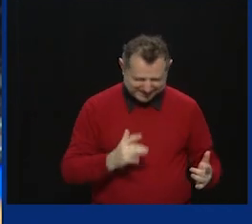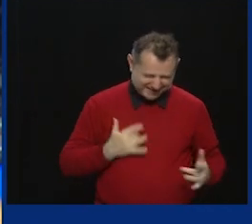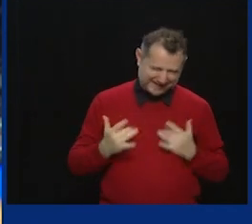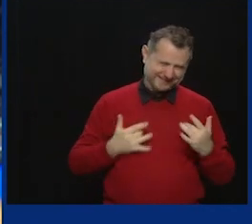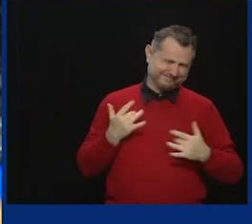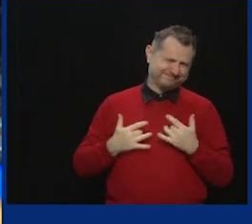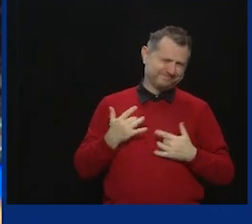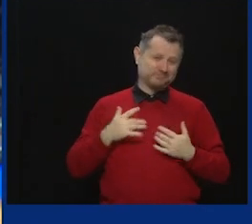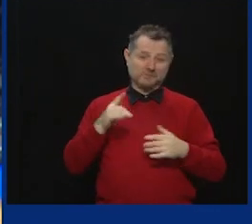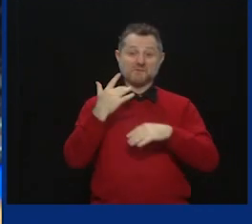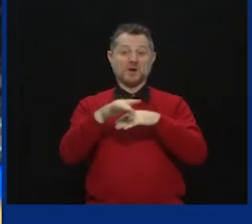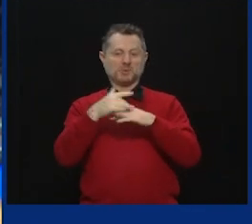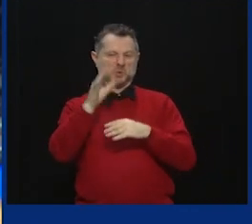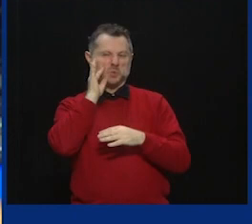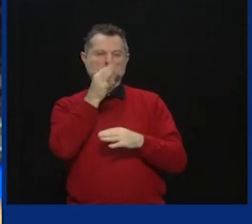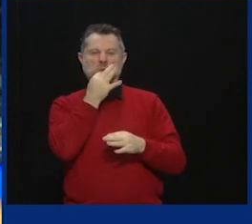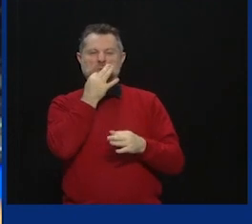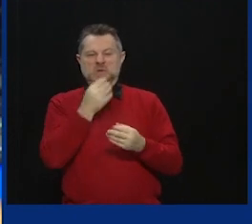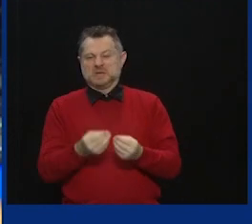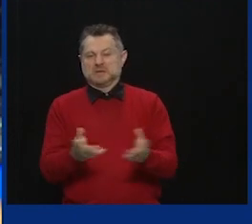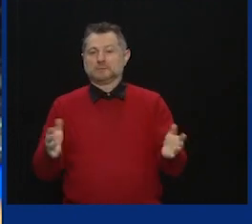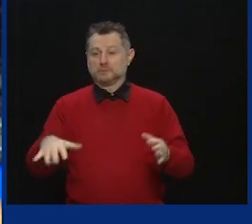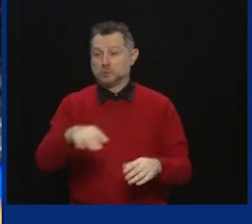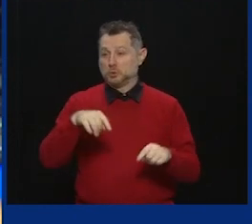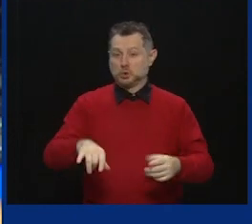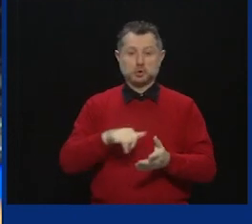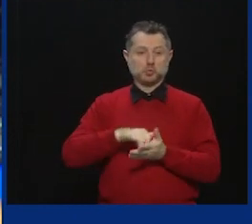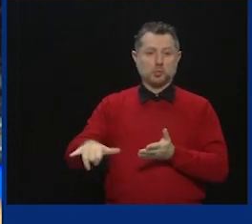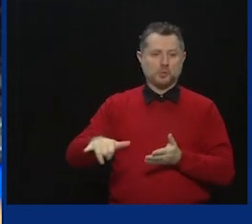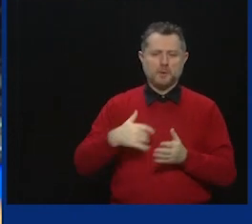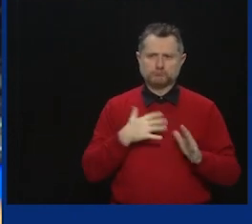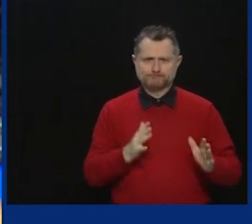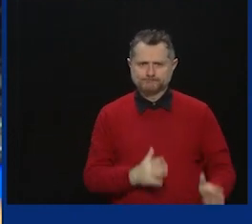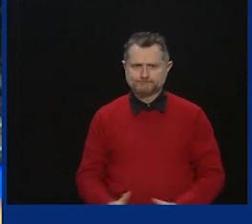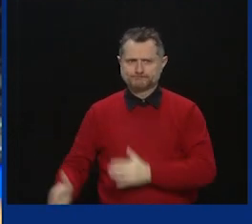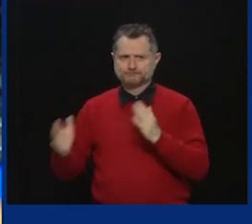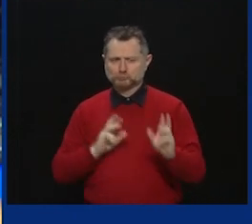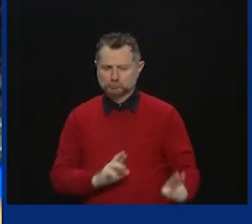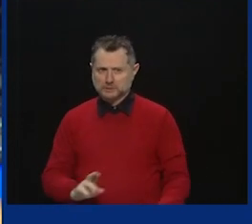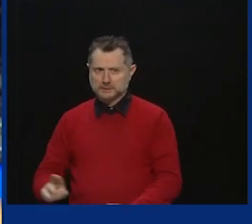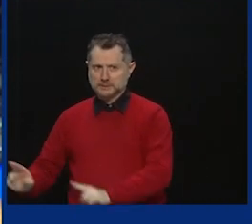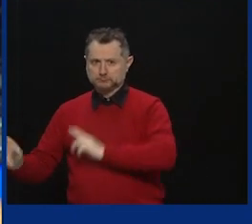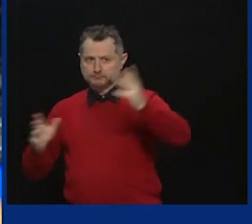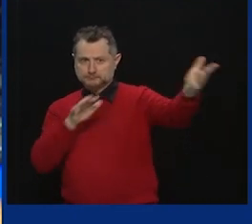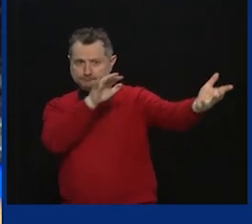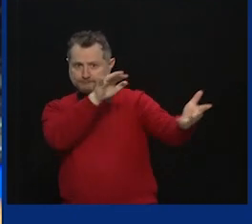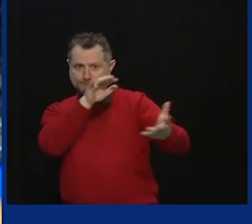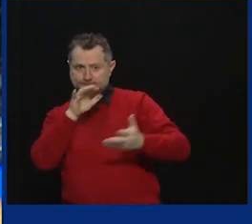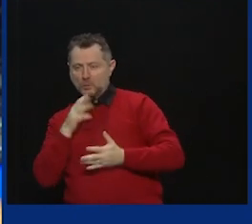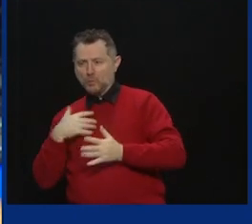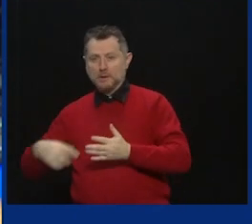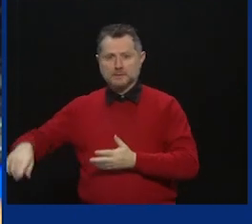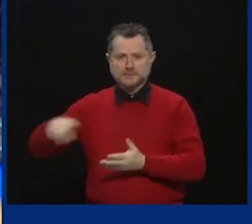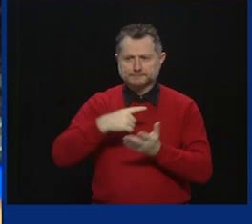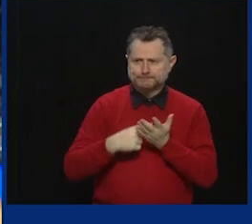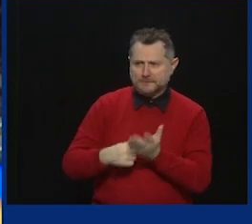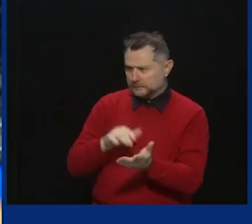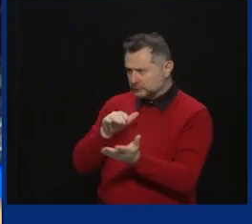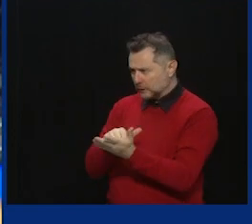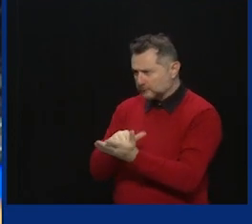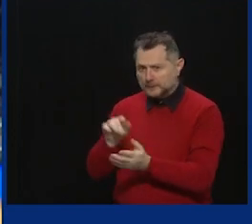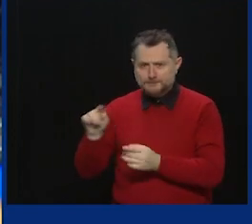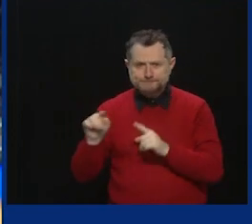available soon. We've been getting ready here in the state of New York. We have been talking to pediatricians, doctor's offices,